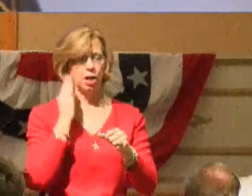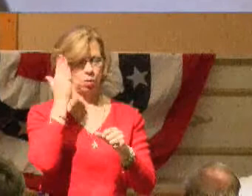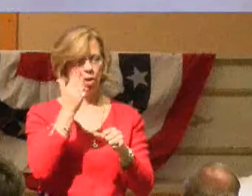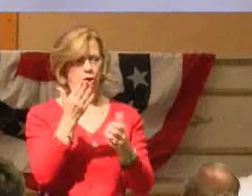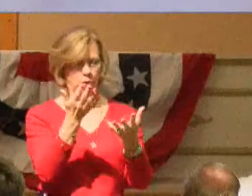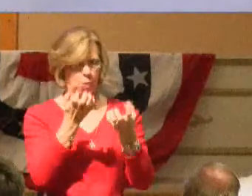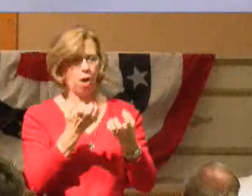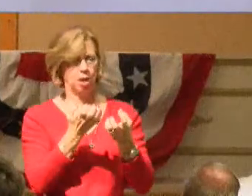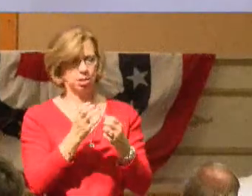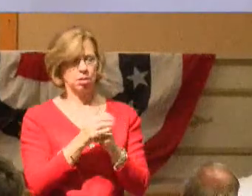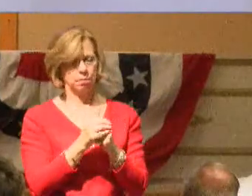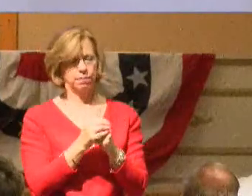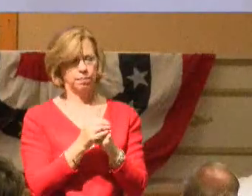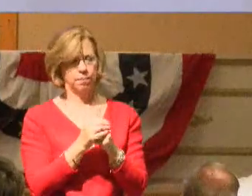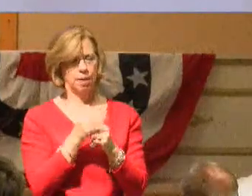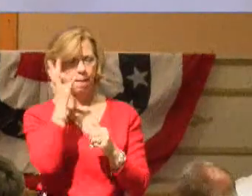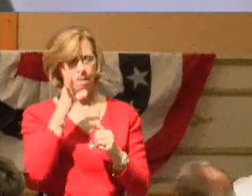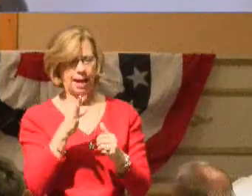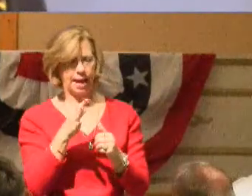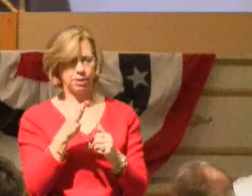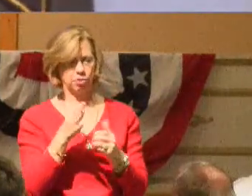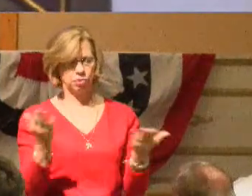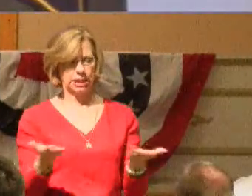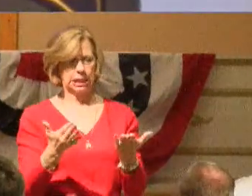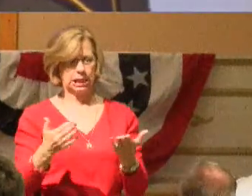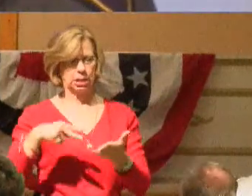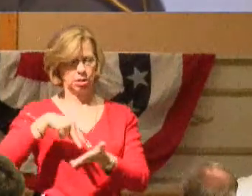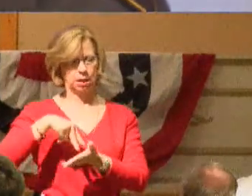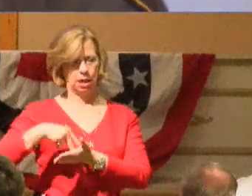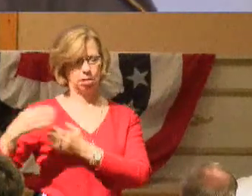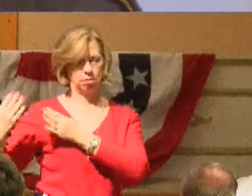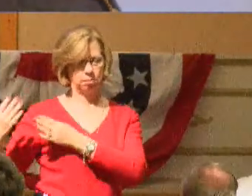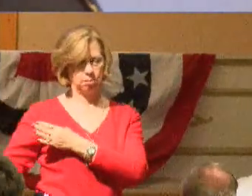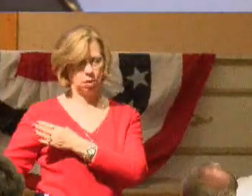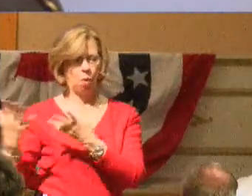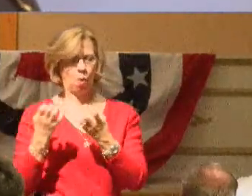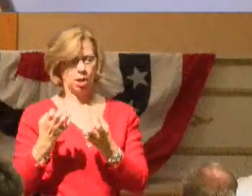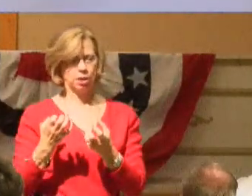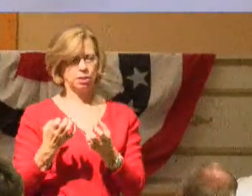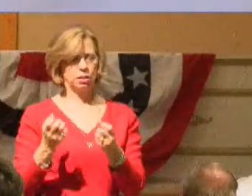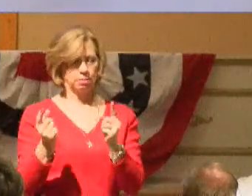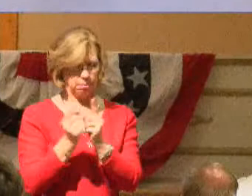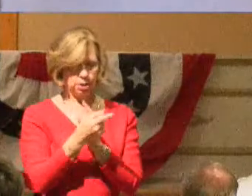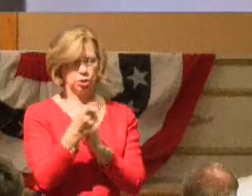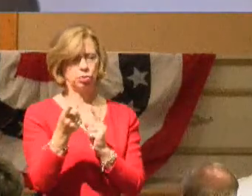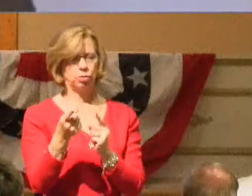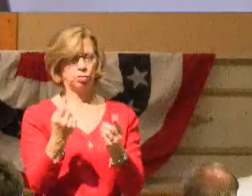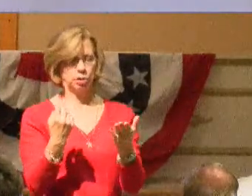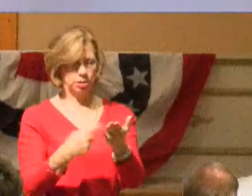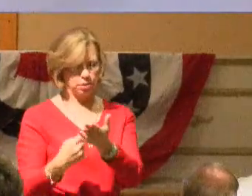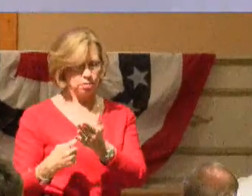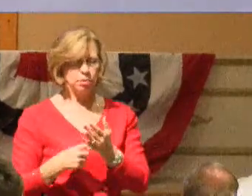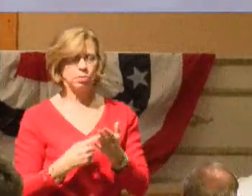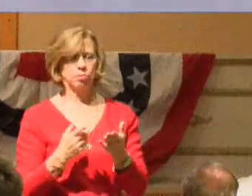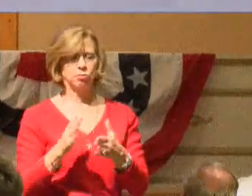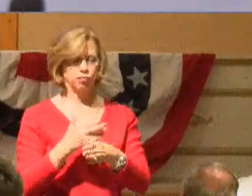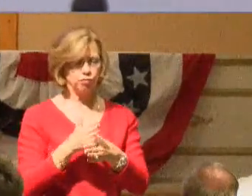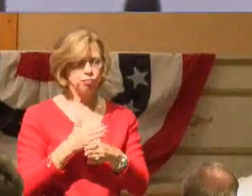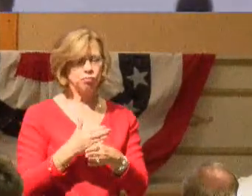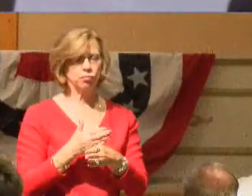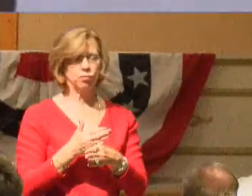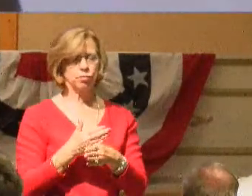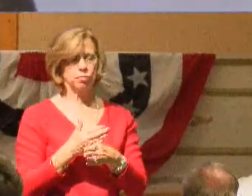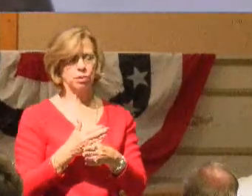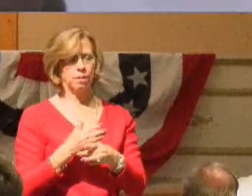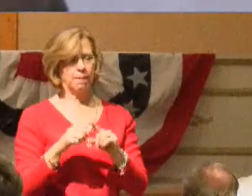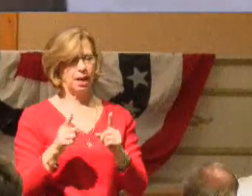to. Pastor is in the front. Would love to meet you. Would love to talk with you, share with you. But if